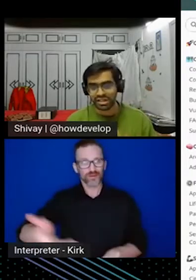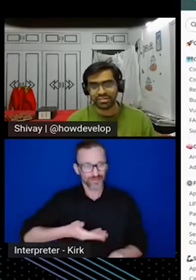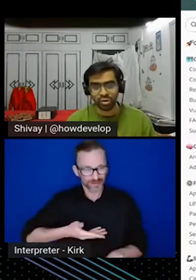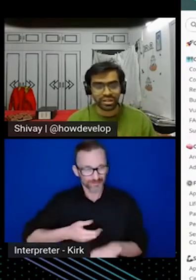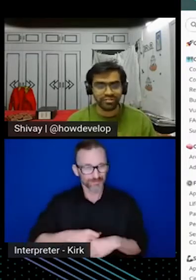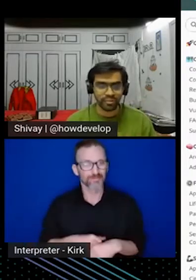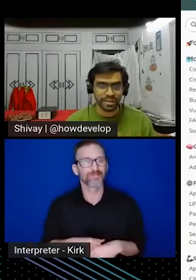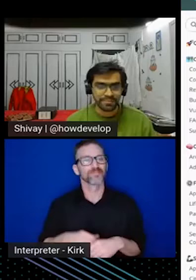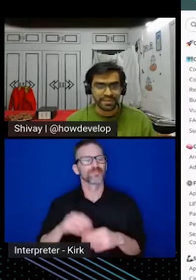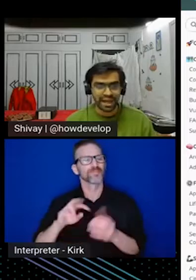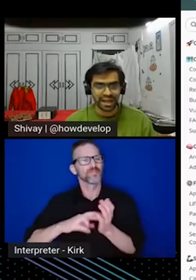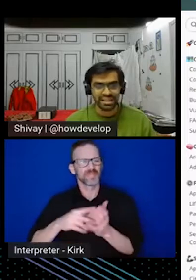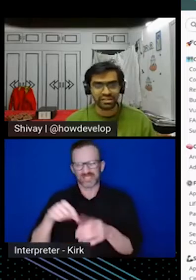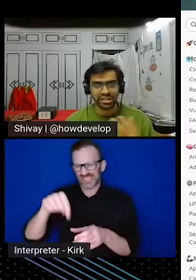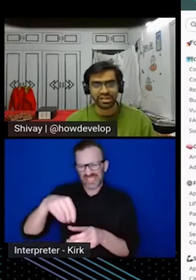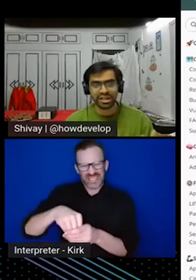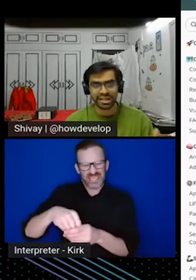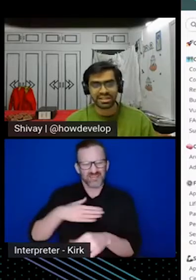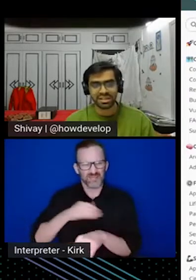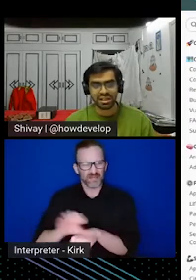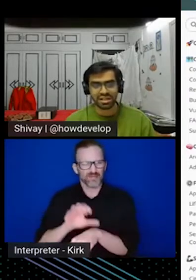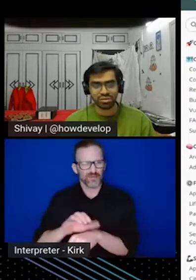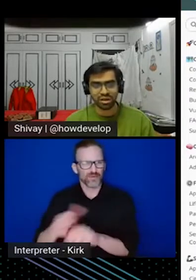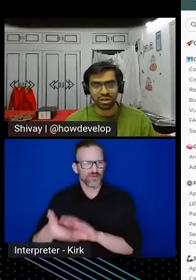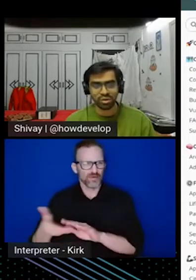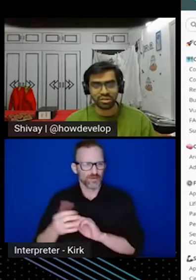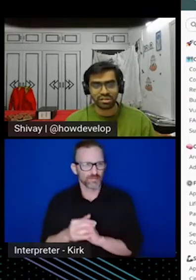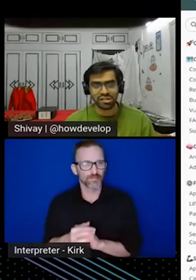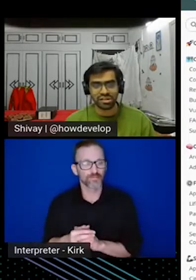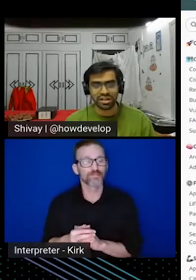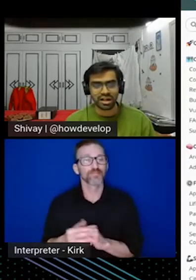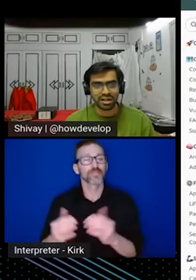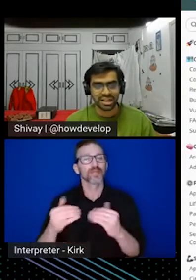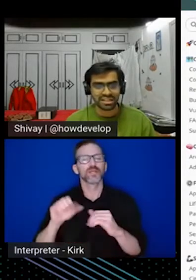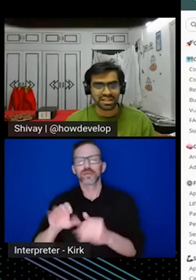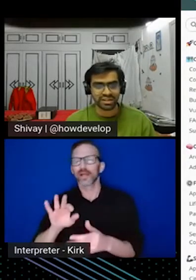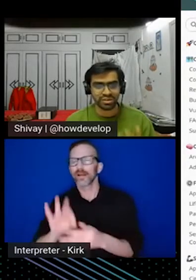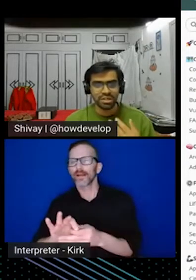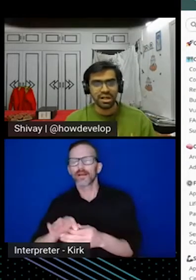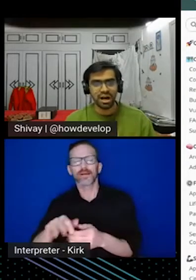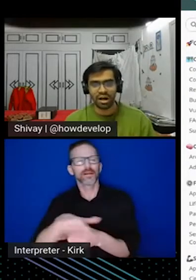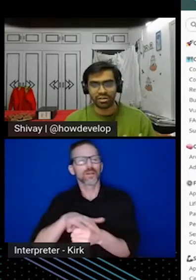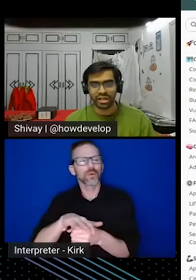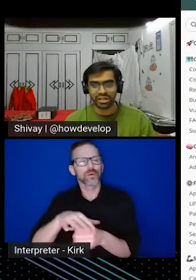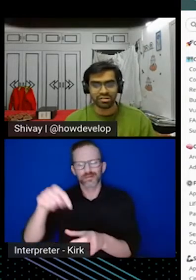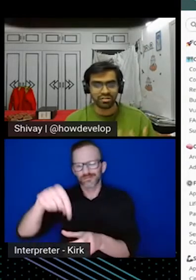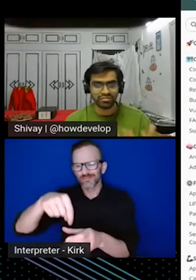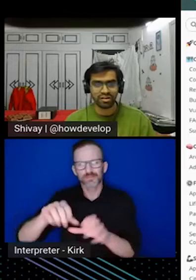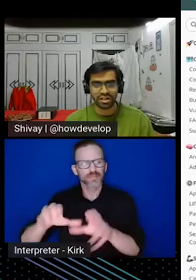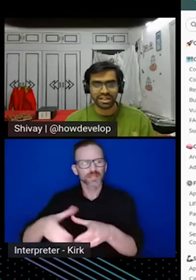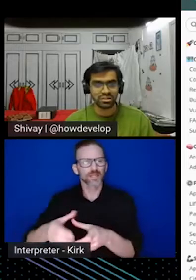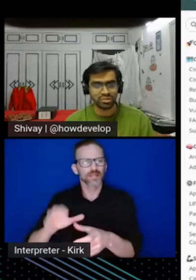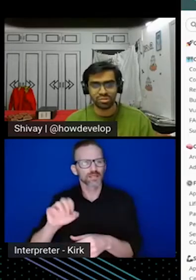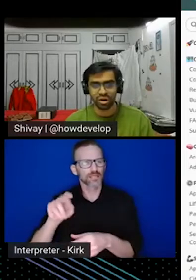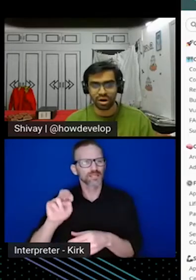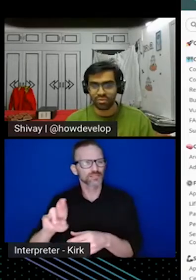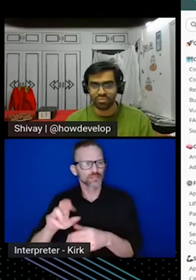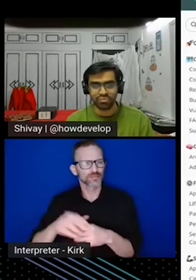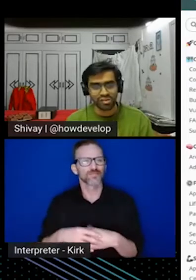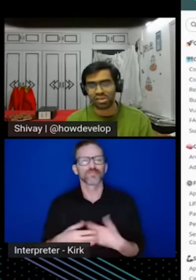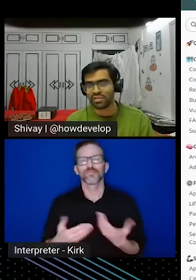is running locally for me. And then you can connect to a local cluster that you can sort of connect